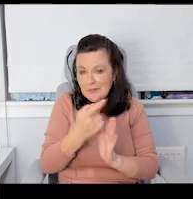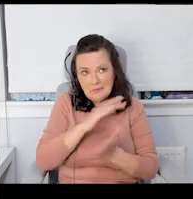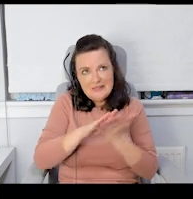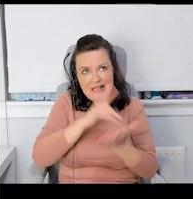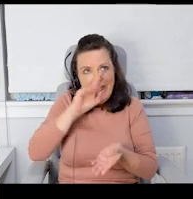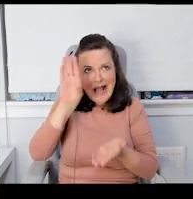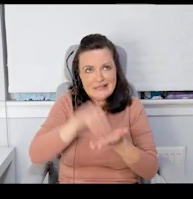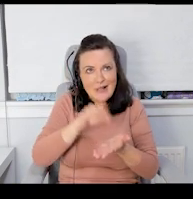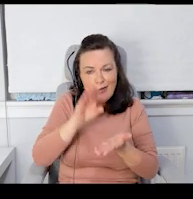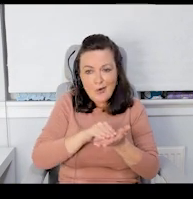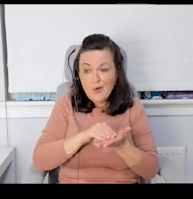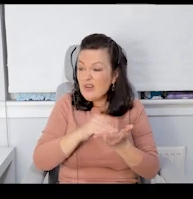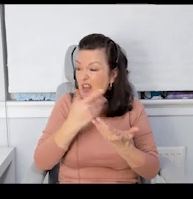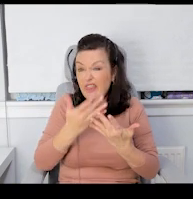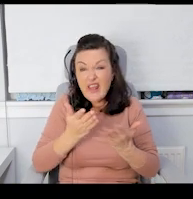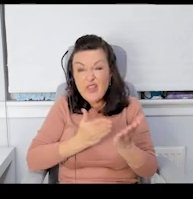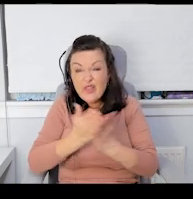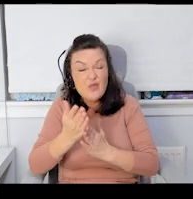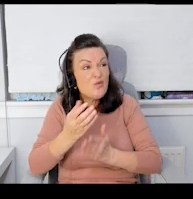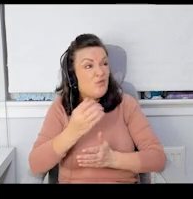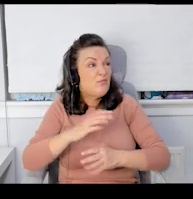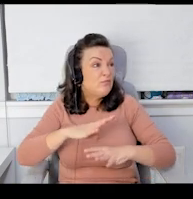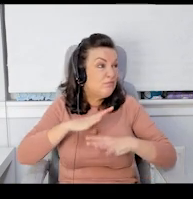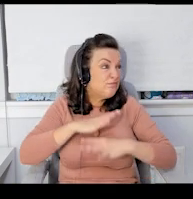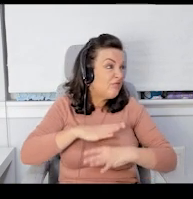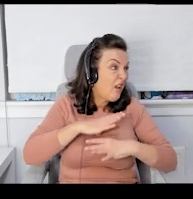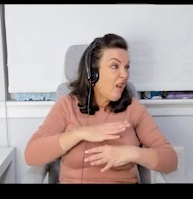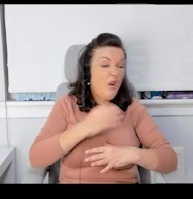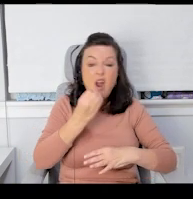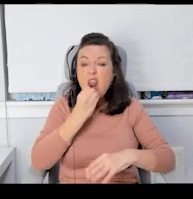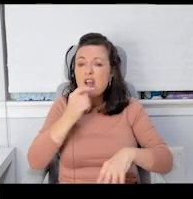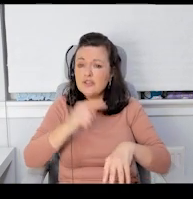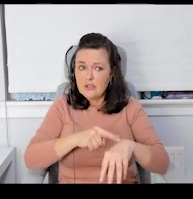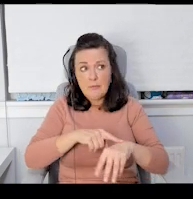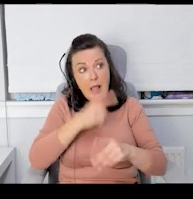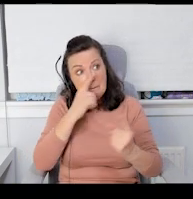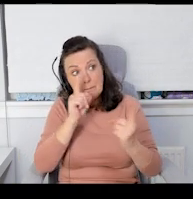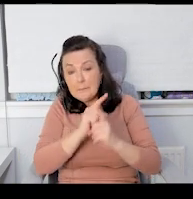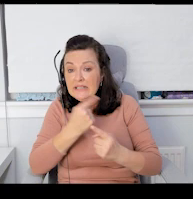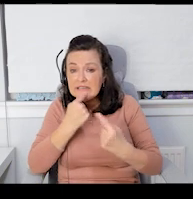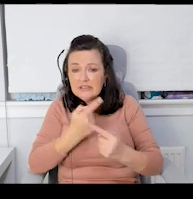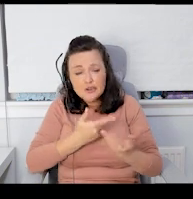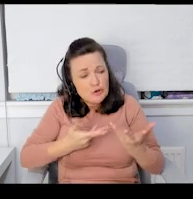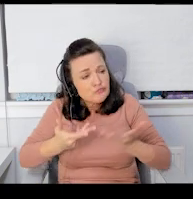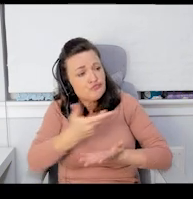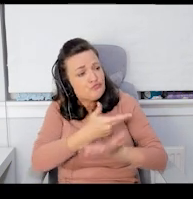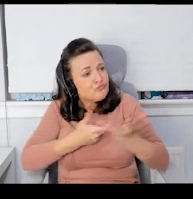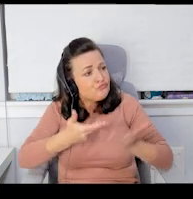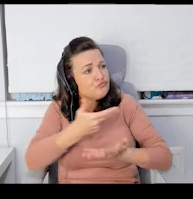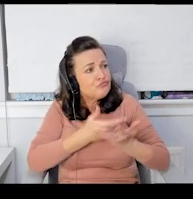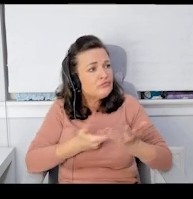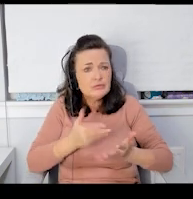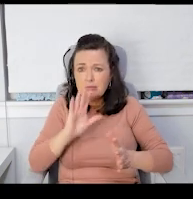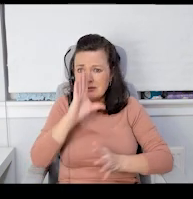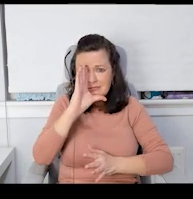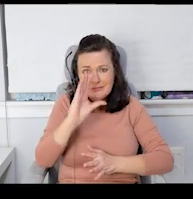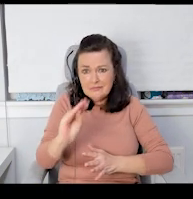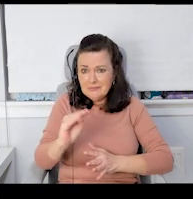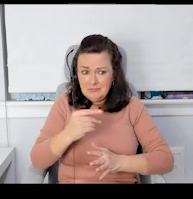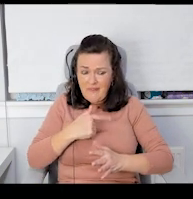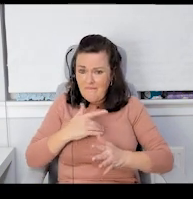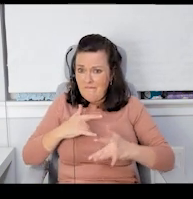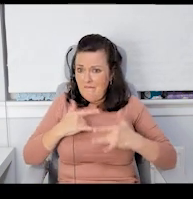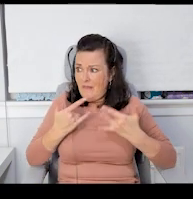notes, anything, any deadlines I've missed. But it was honestly, it wasn't something, you know, where the burden was only on me. It was, you